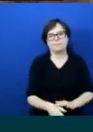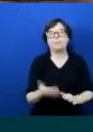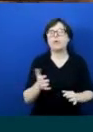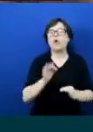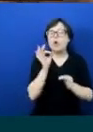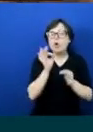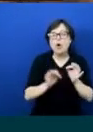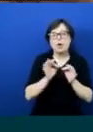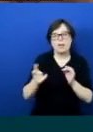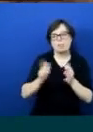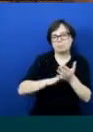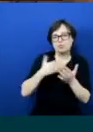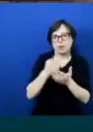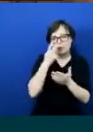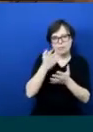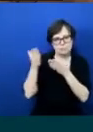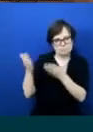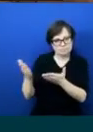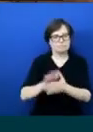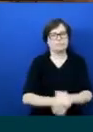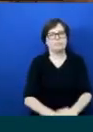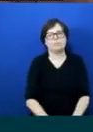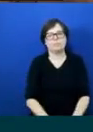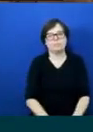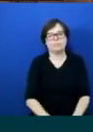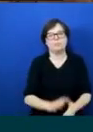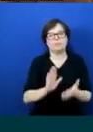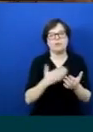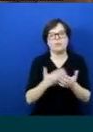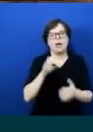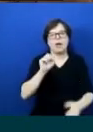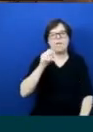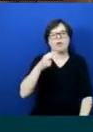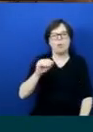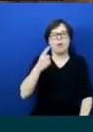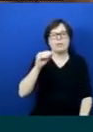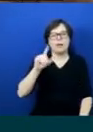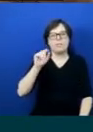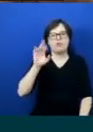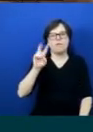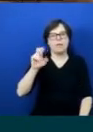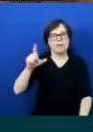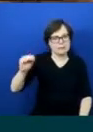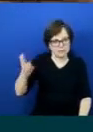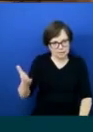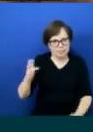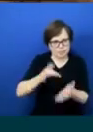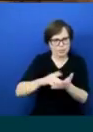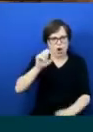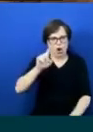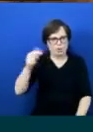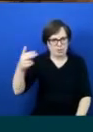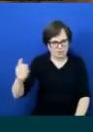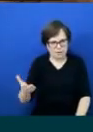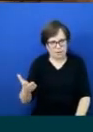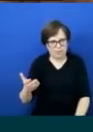de Provence in Lausanne, that involve the transformation of the central median on a major